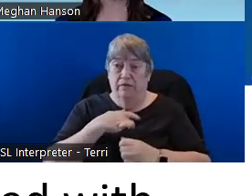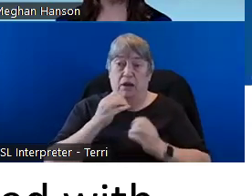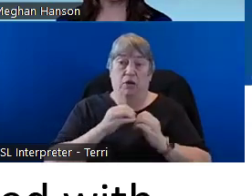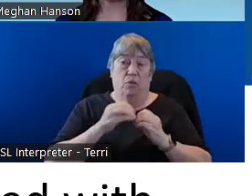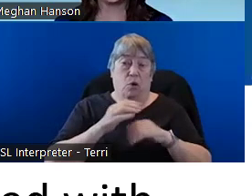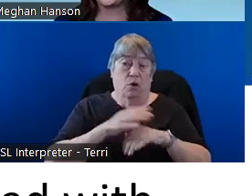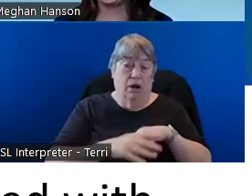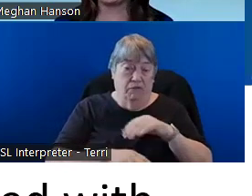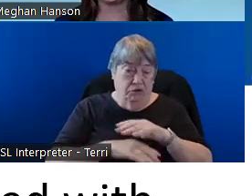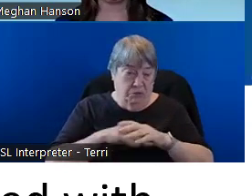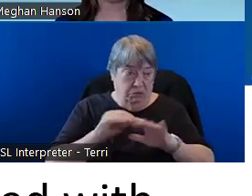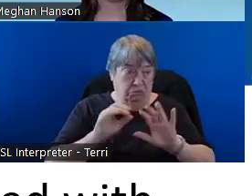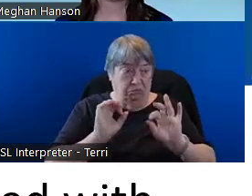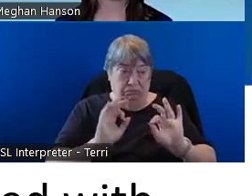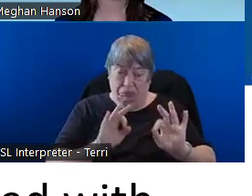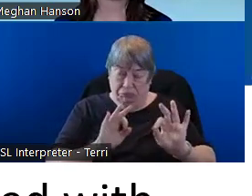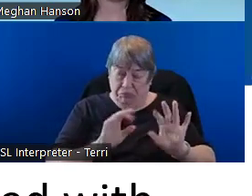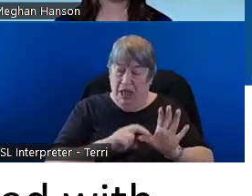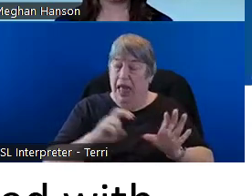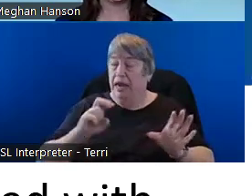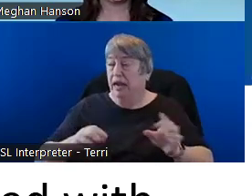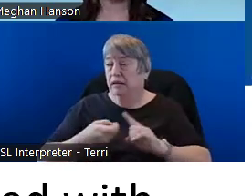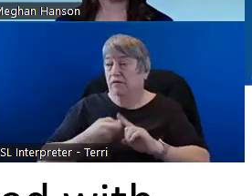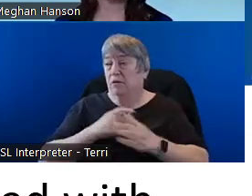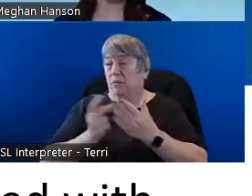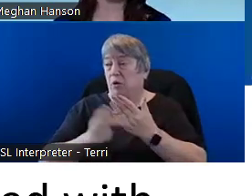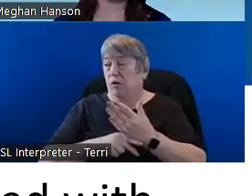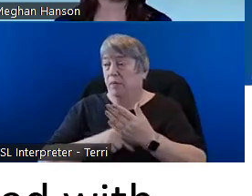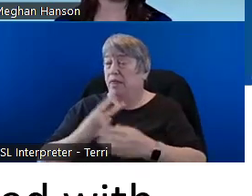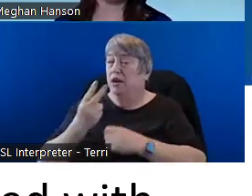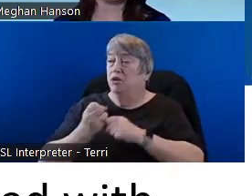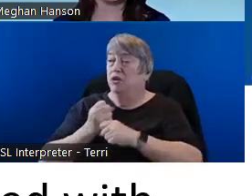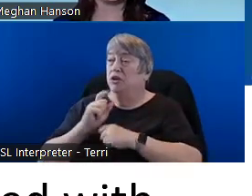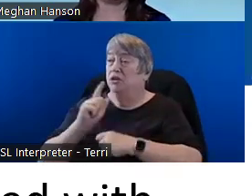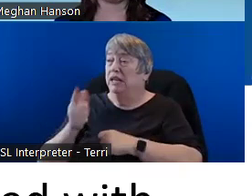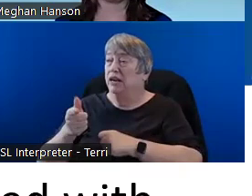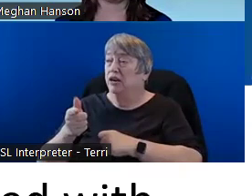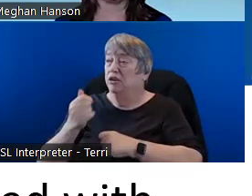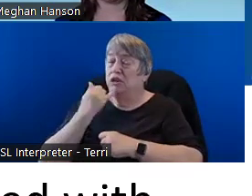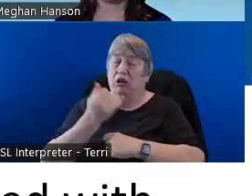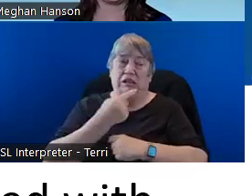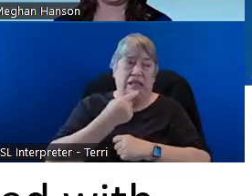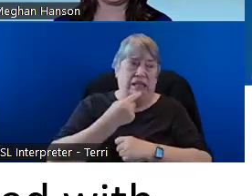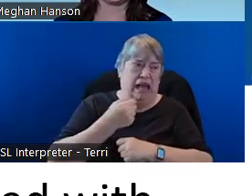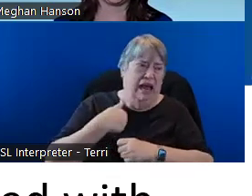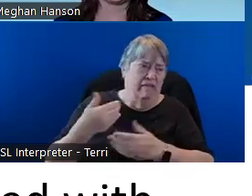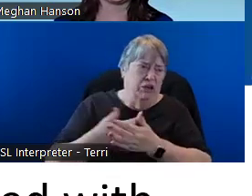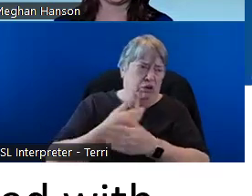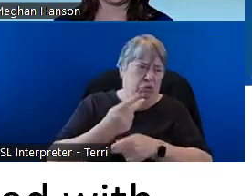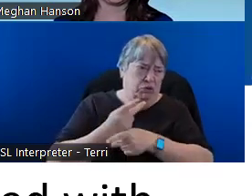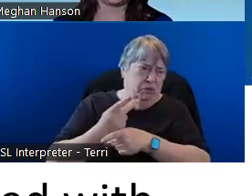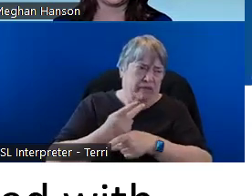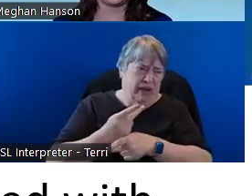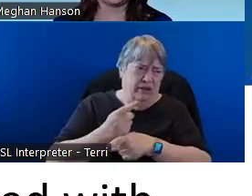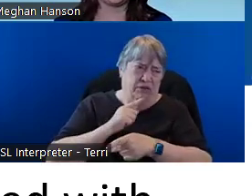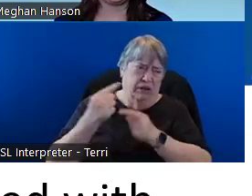And about 2 years later, I would get a call from her. And she'd say, okay, I got a new supervisor and I'm really struggling with this individual, so I'd really like to start services again until I